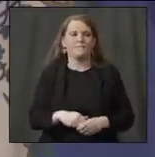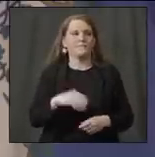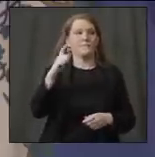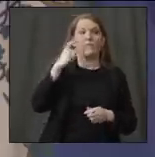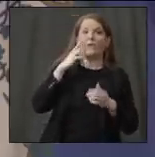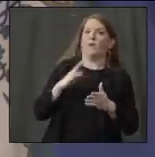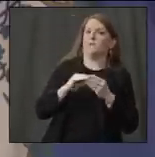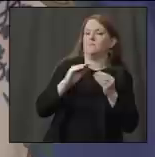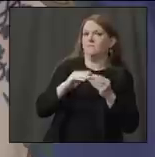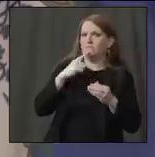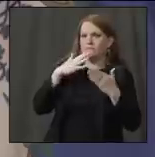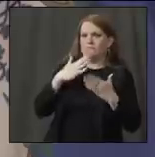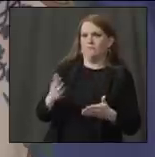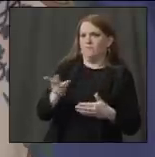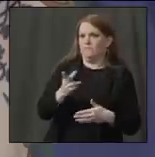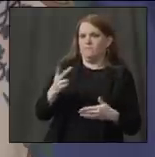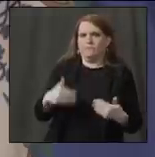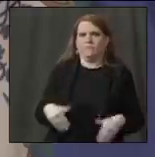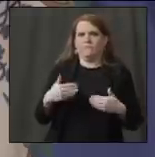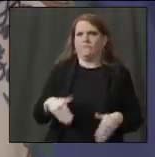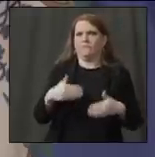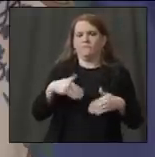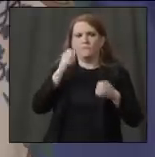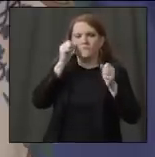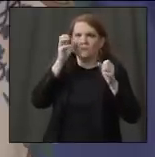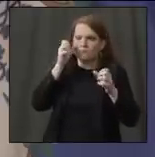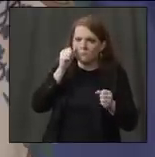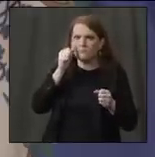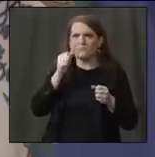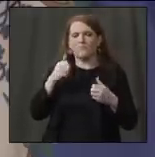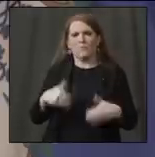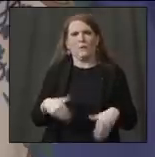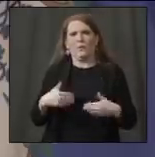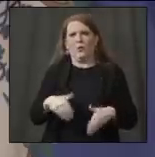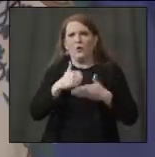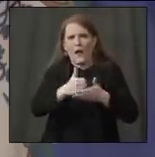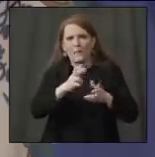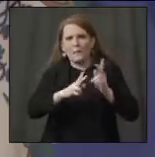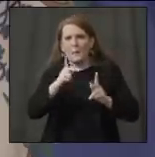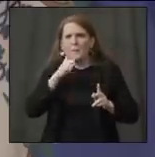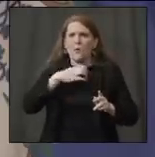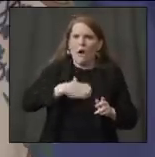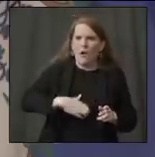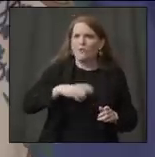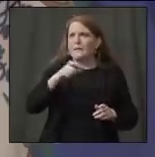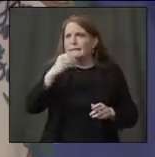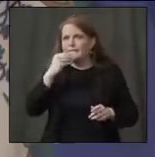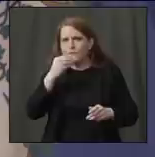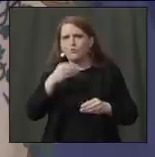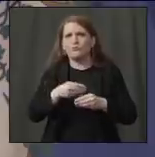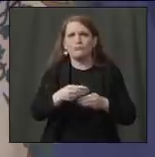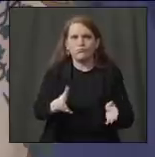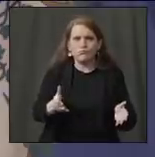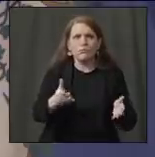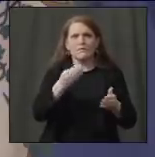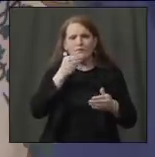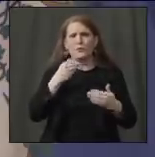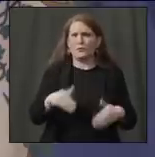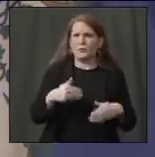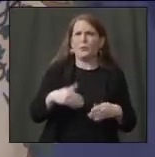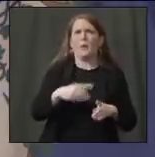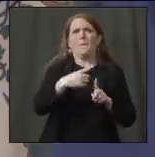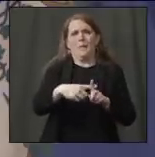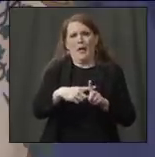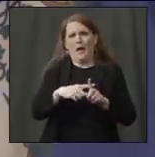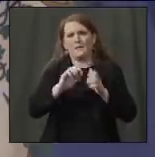it's amazing what you're doing, not only feeding folks who are hungry and suddenly realized how insecure they were, but also doing